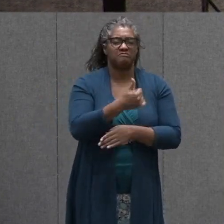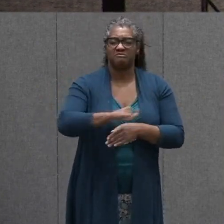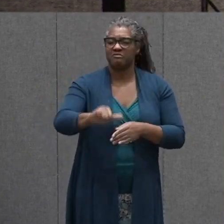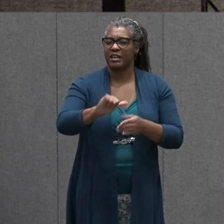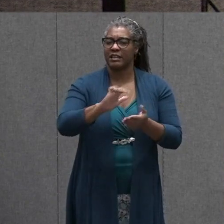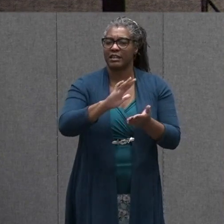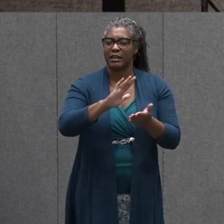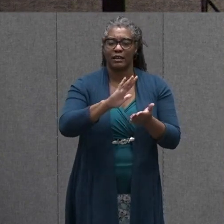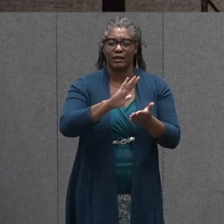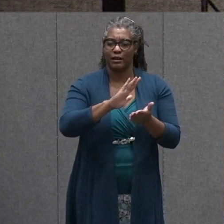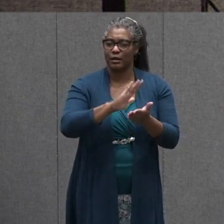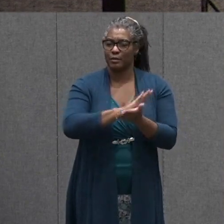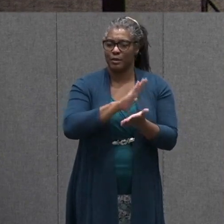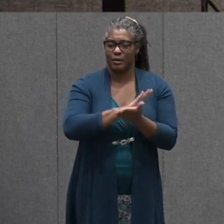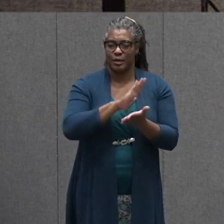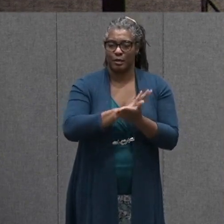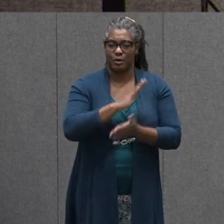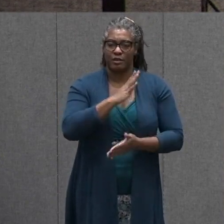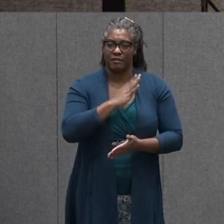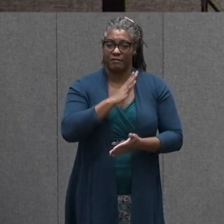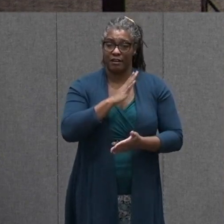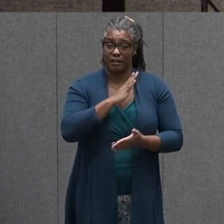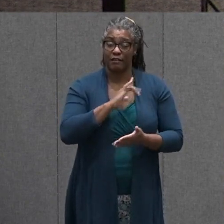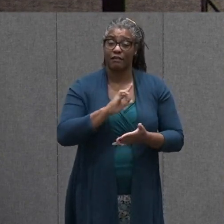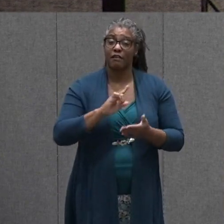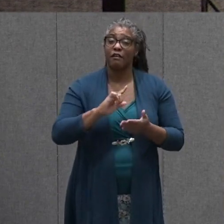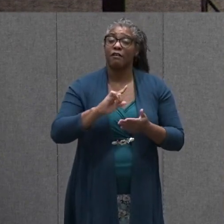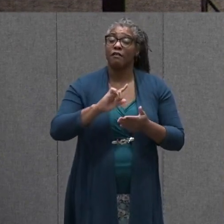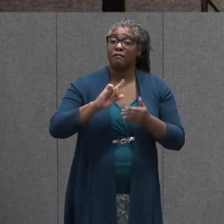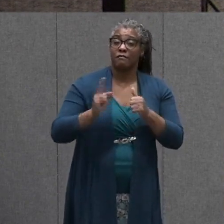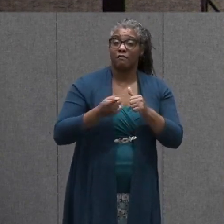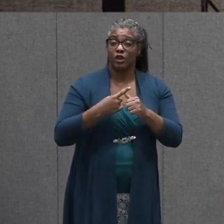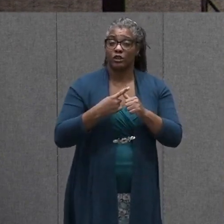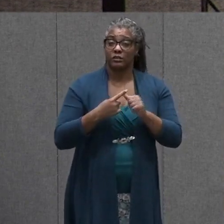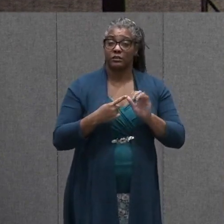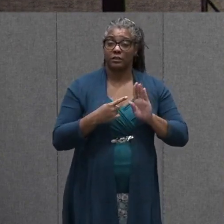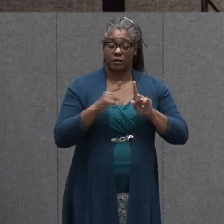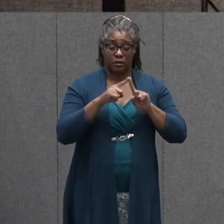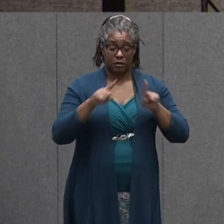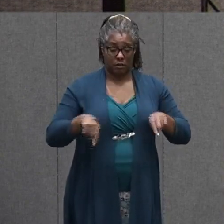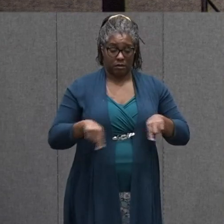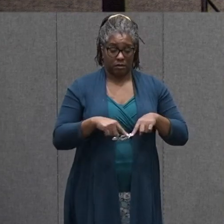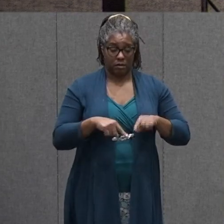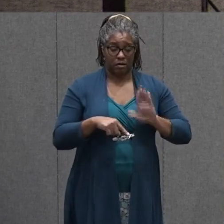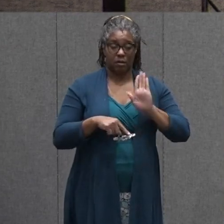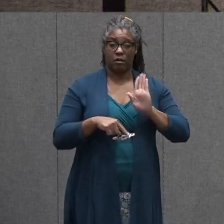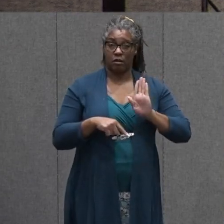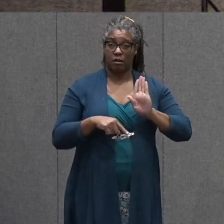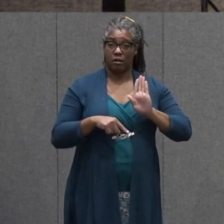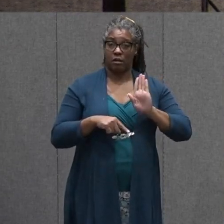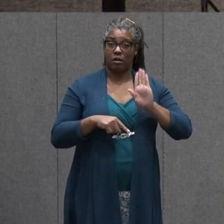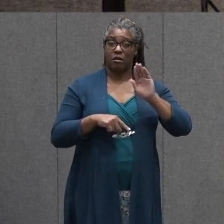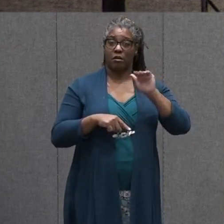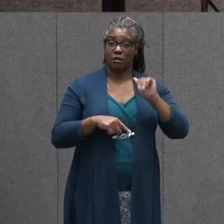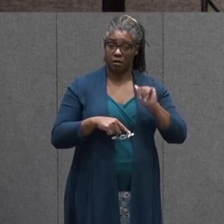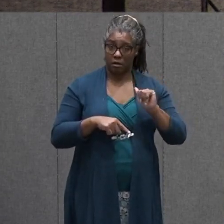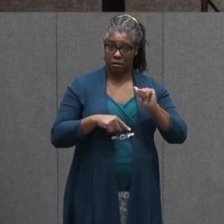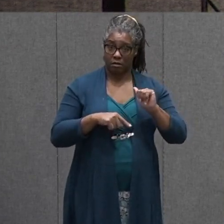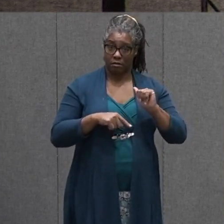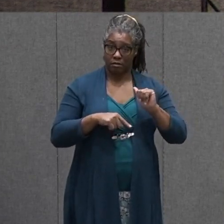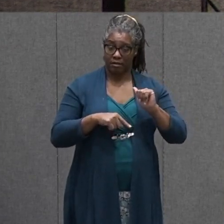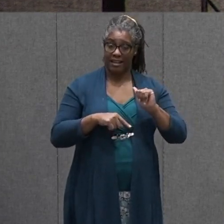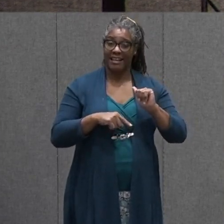skill again. Do you recognize this word? That's right. This is our word of the day. We just looked at this